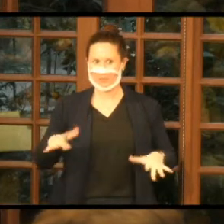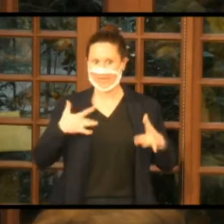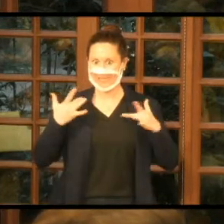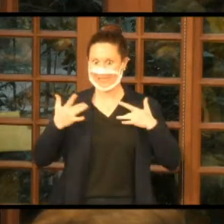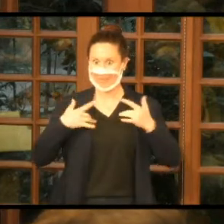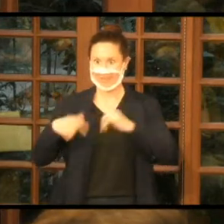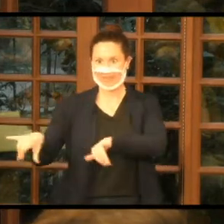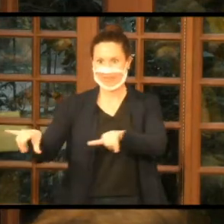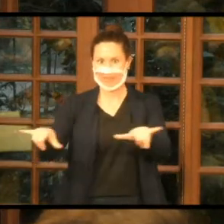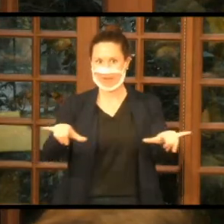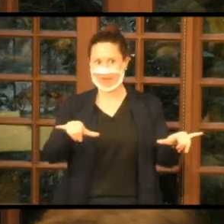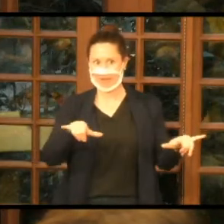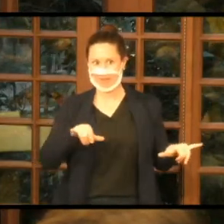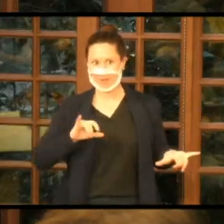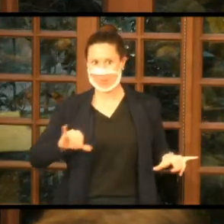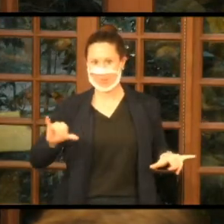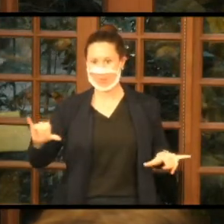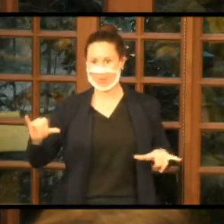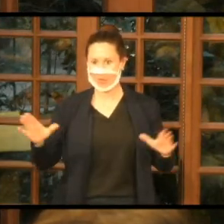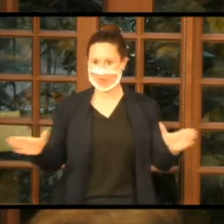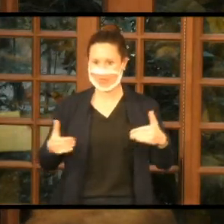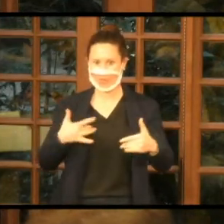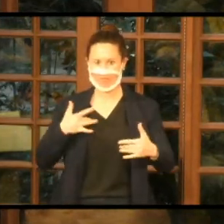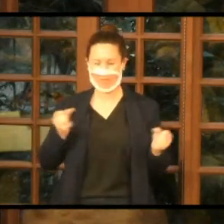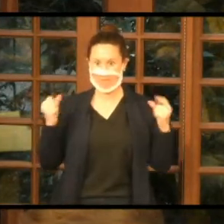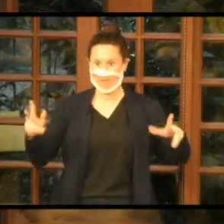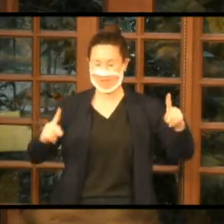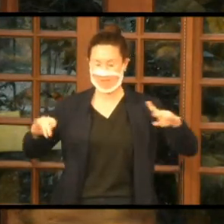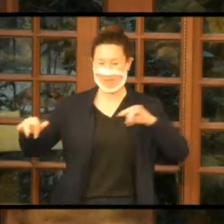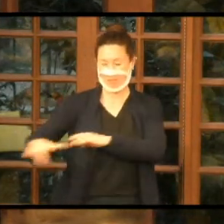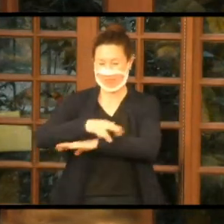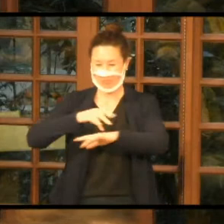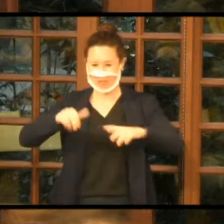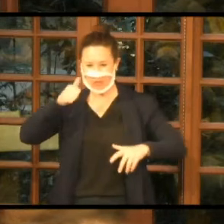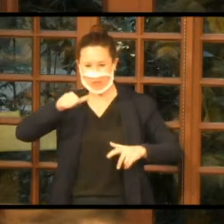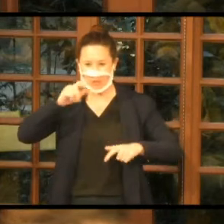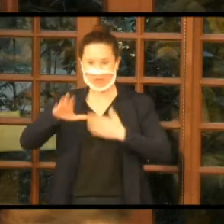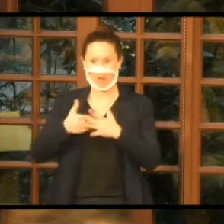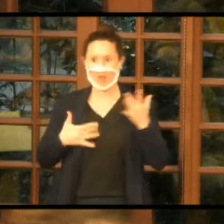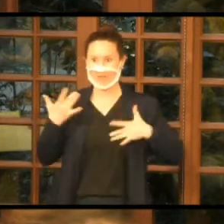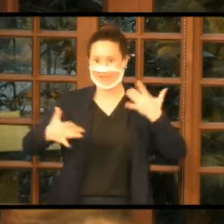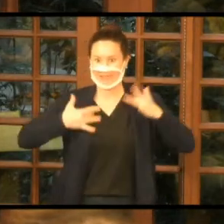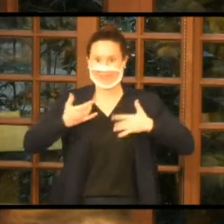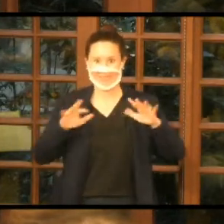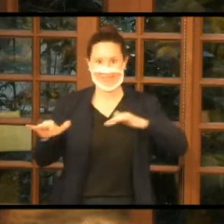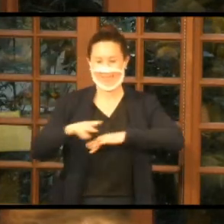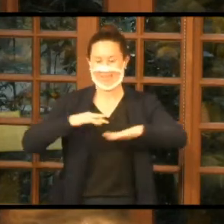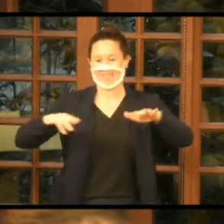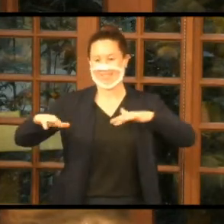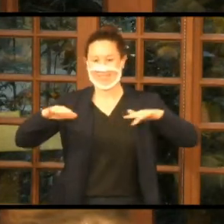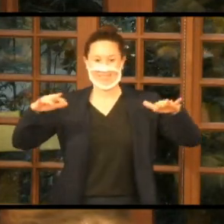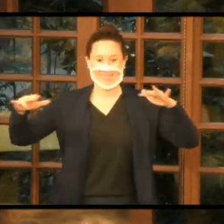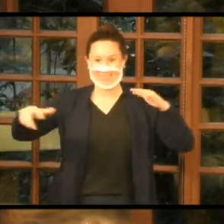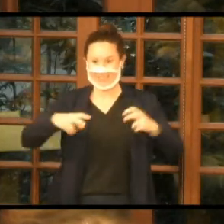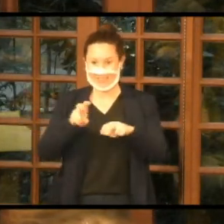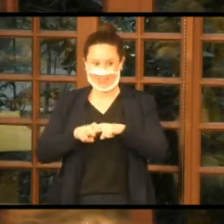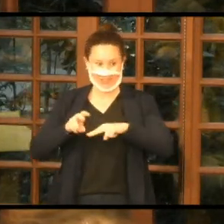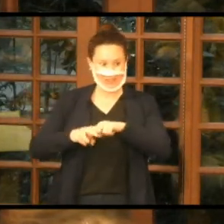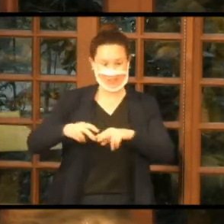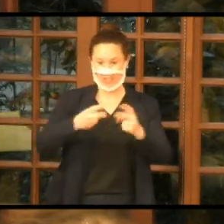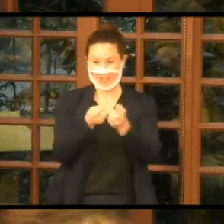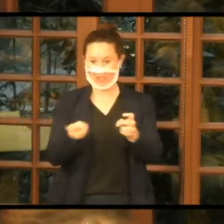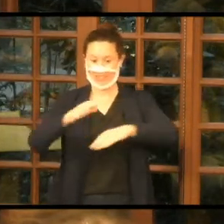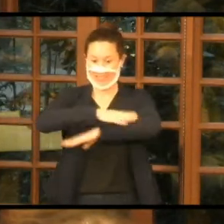widespread. The room buzzed with too many bodies, too many girls flushed pink with excitement. Chairs wrapped and double-wrapped the